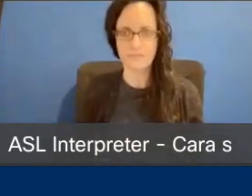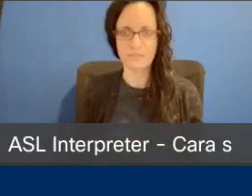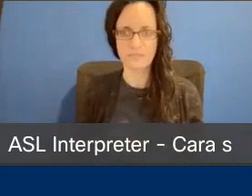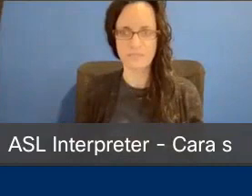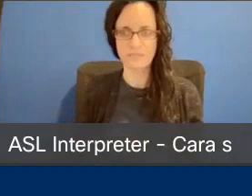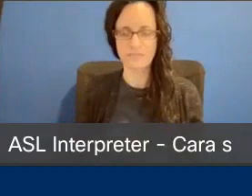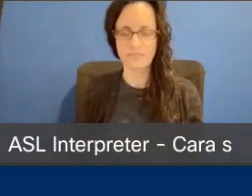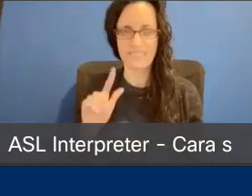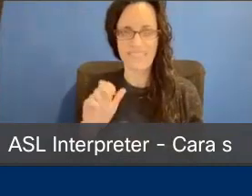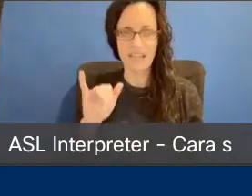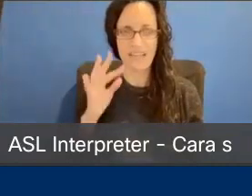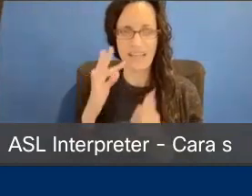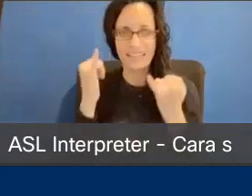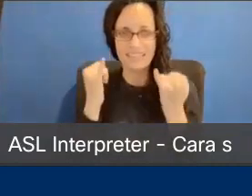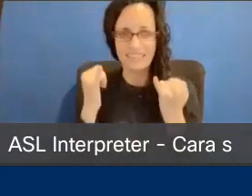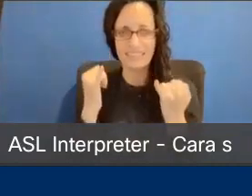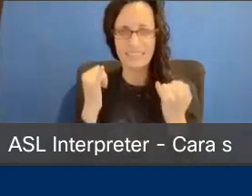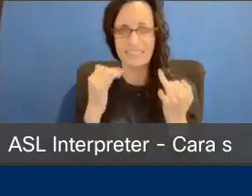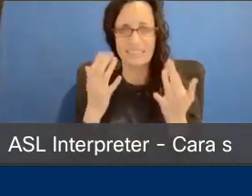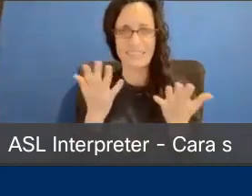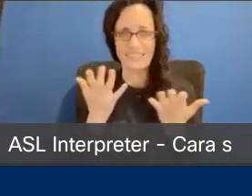Anybody else have any thoughts?